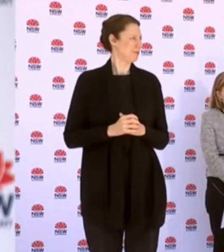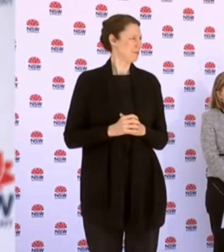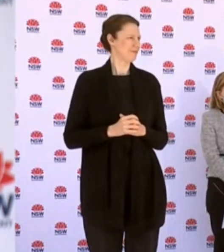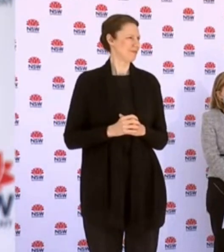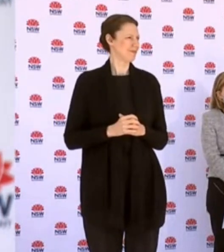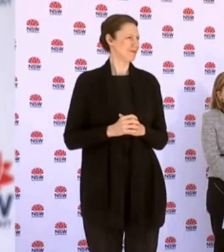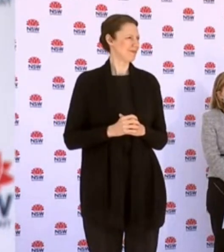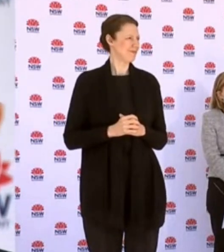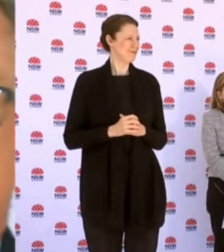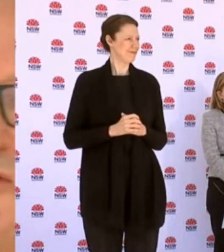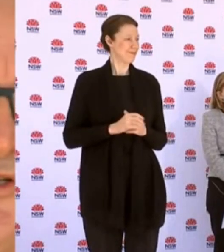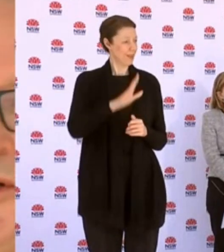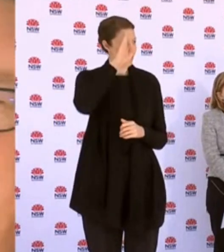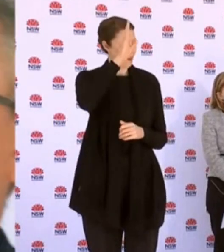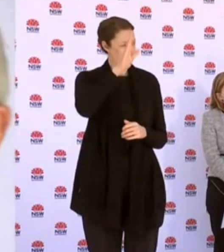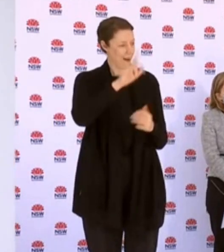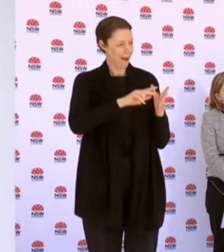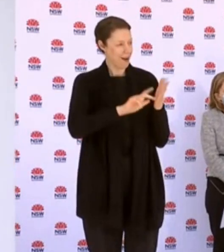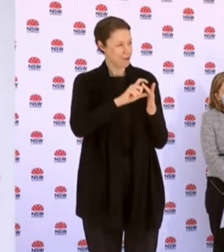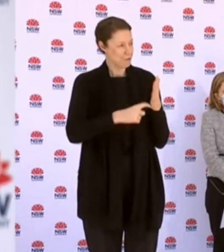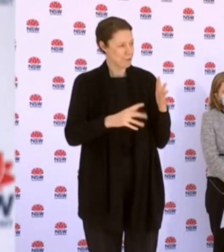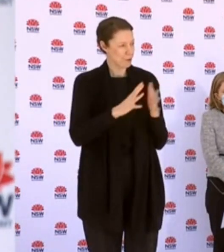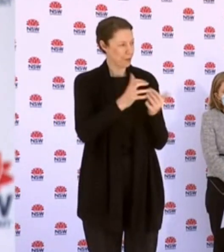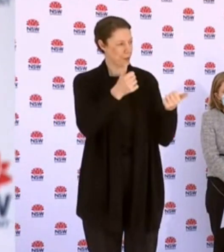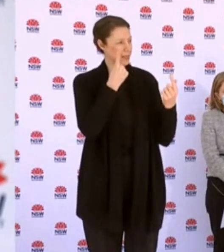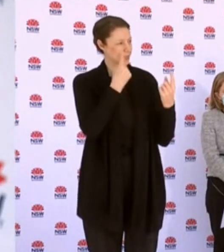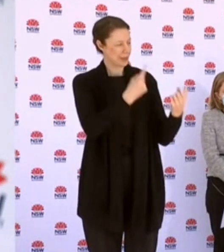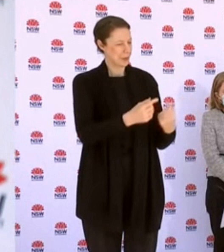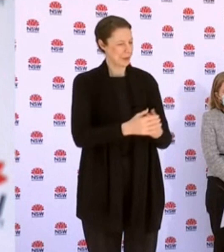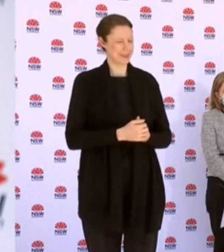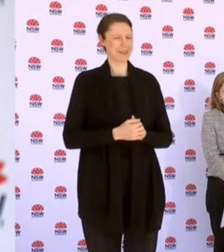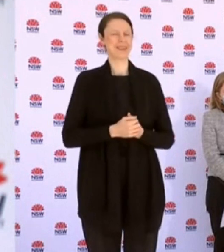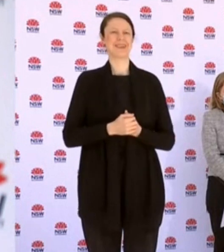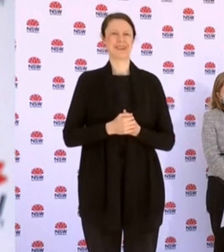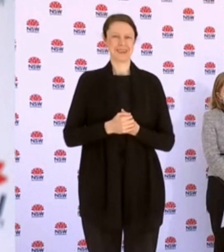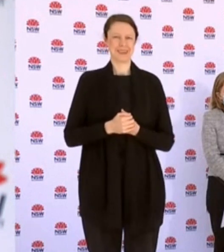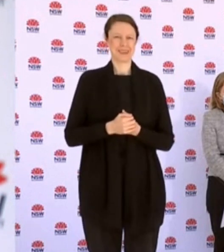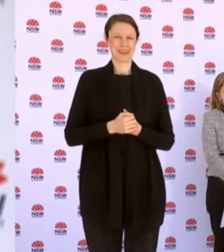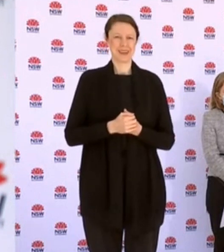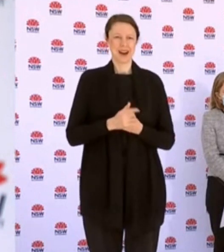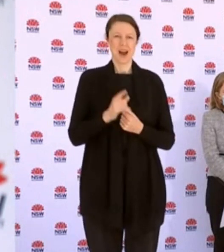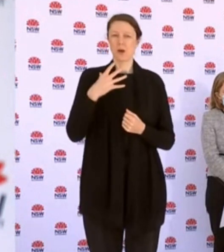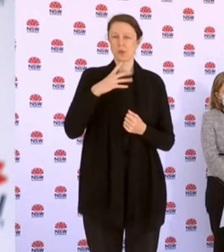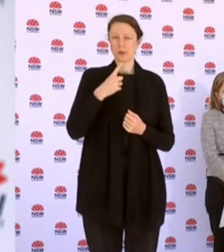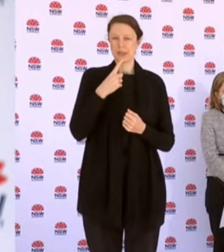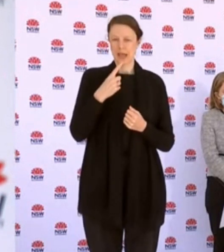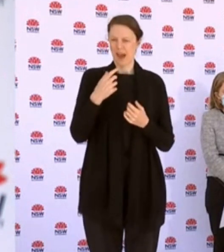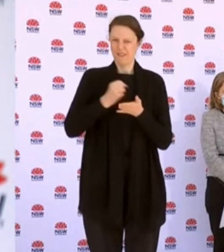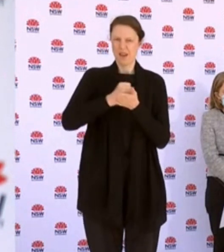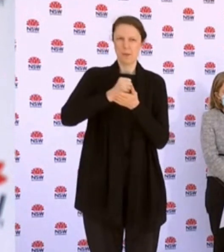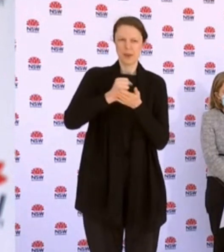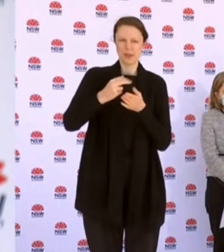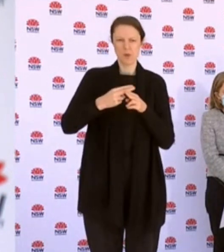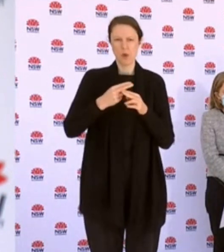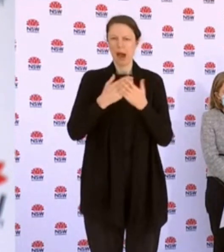Andrew, hello. How are you, Mr. Asma? Oh, it's good to see you here. Can I just say that people are showing through the data that they are